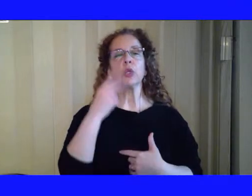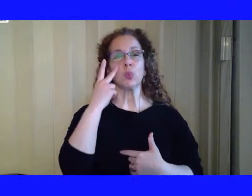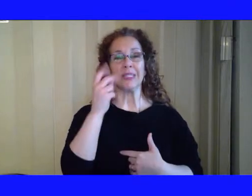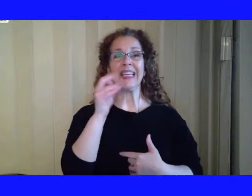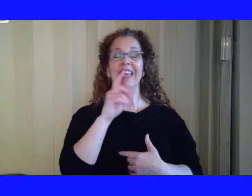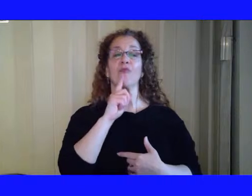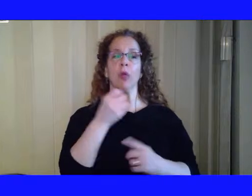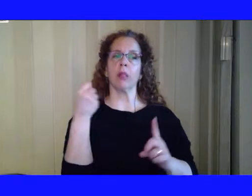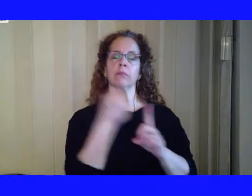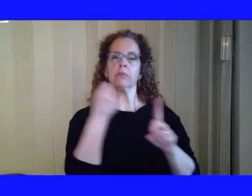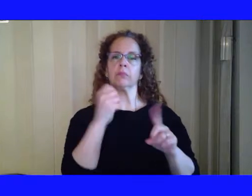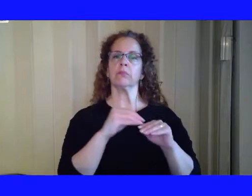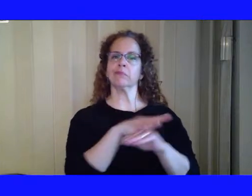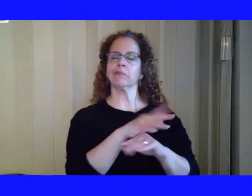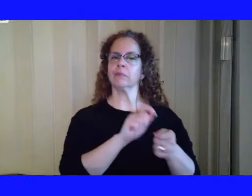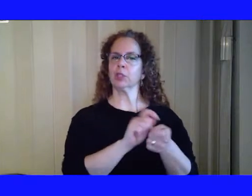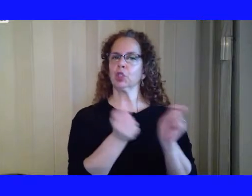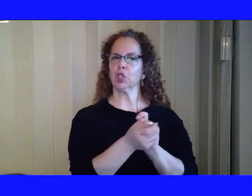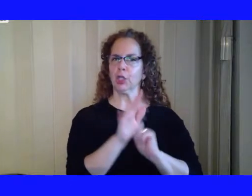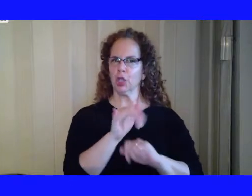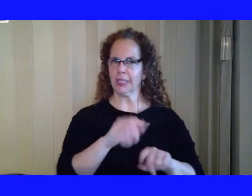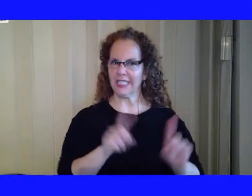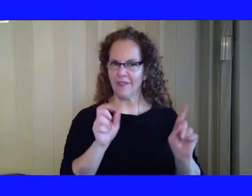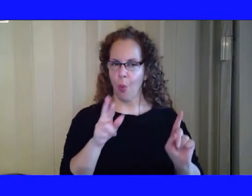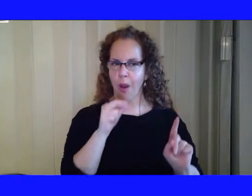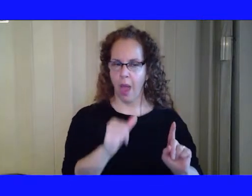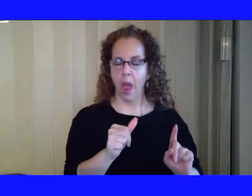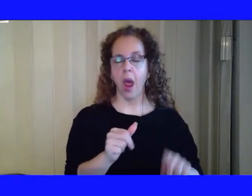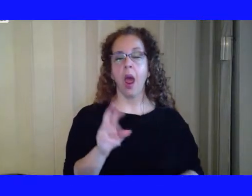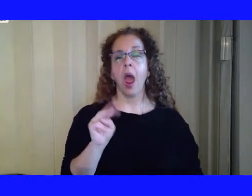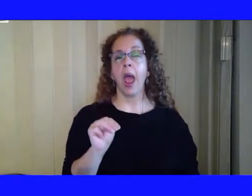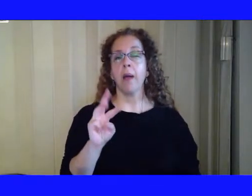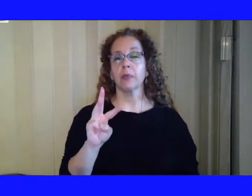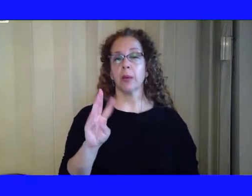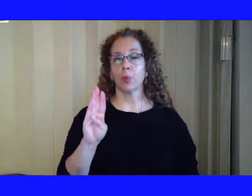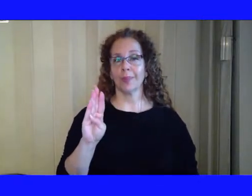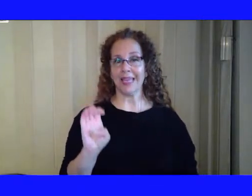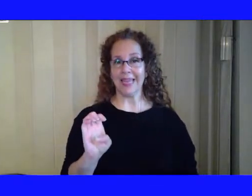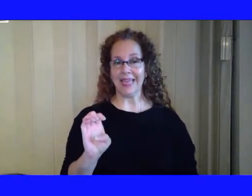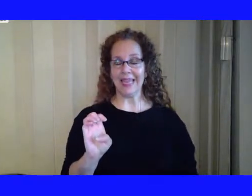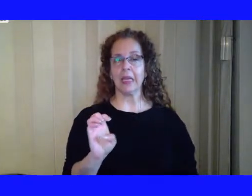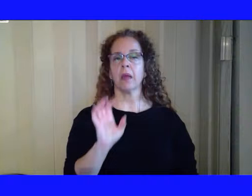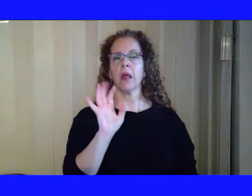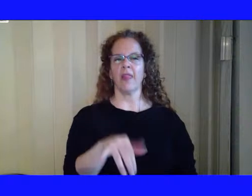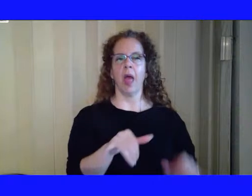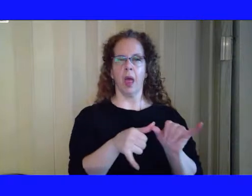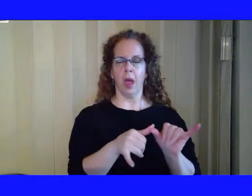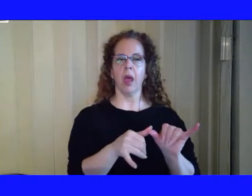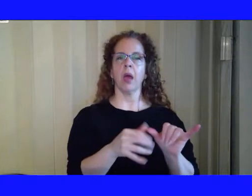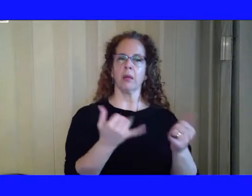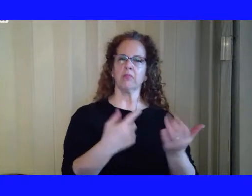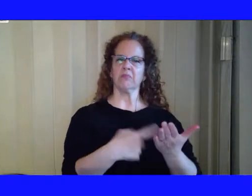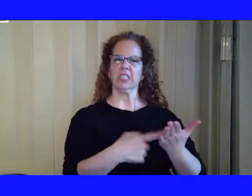Dr. Davis. I would like to ask the member of the board if they have any questions.